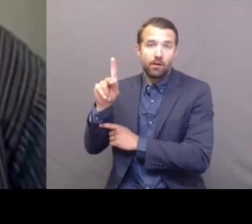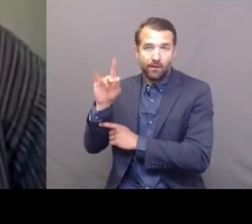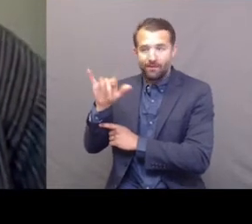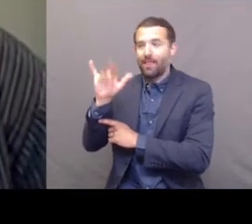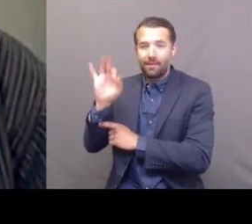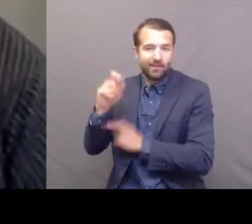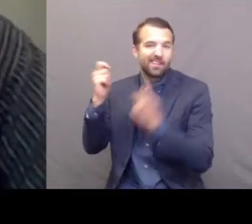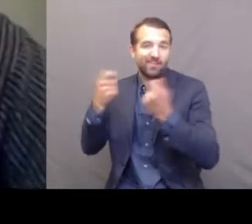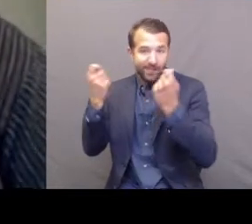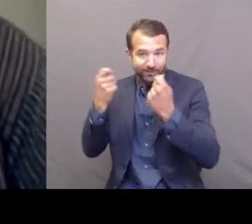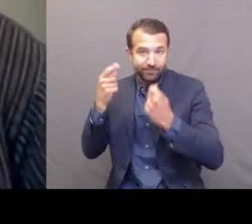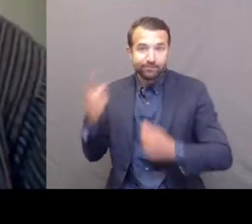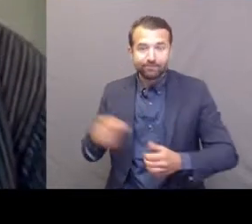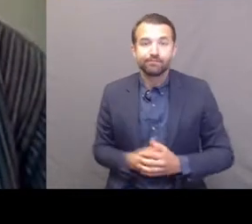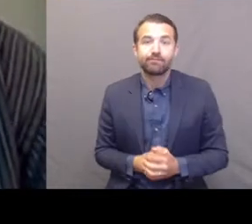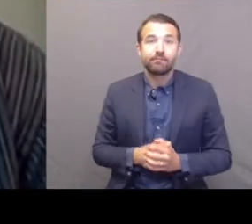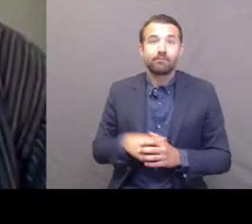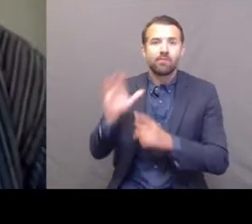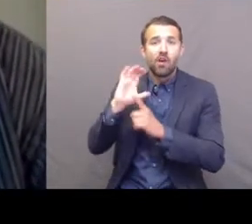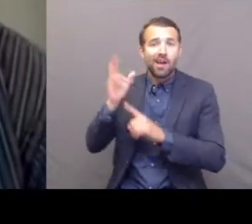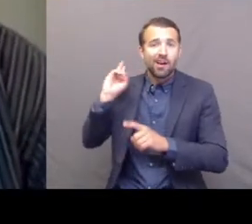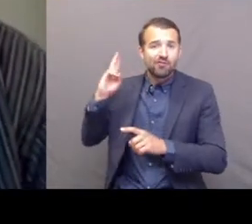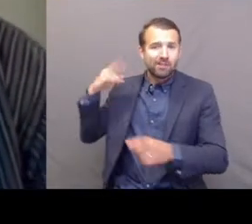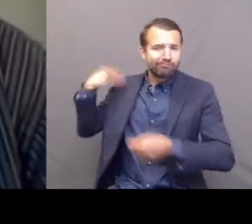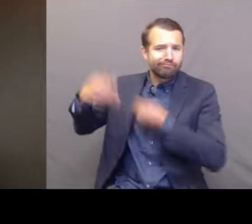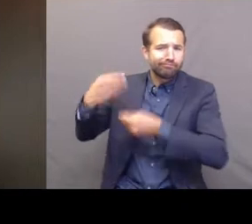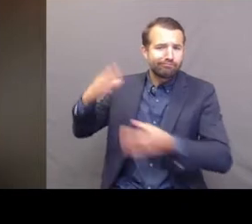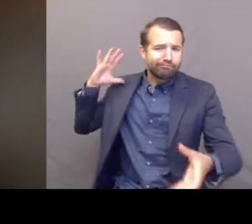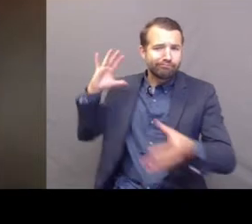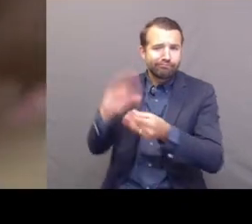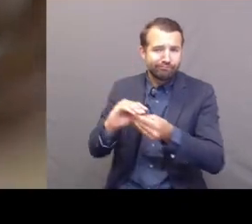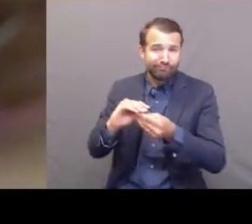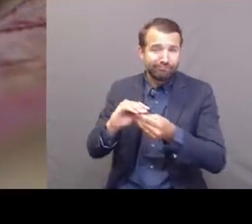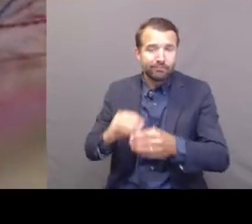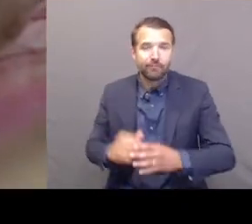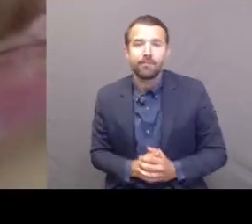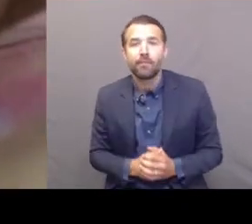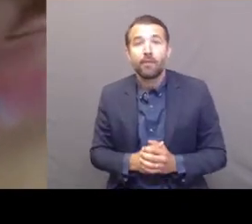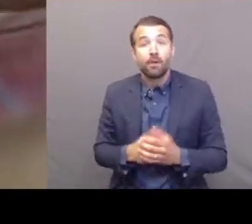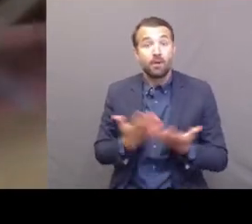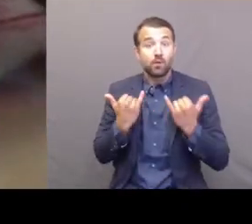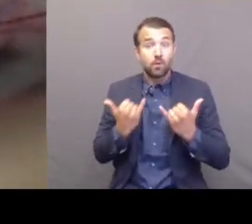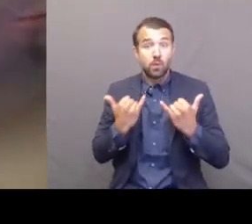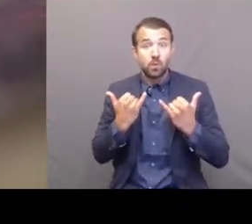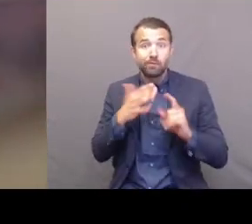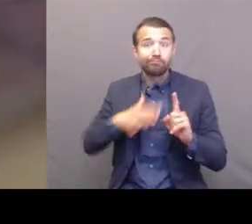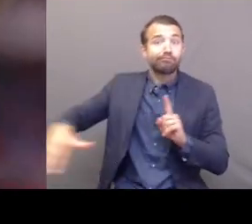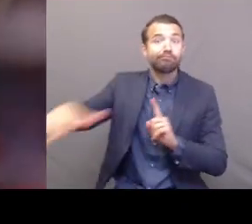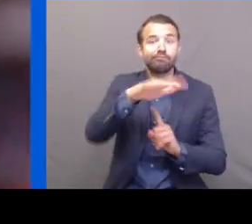Heritage, I want to welcome you all to Beyond the Mall 2021, Making Matters.